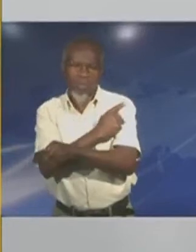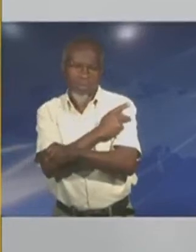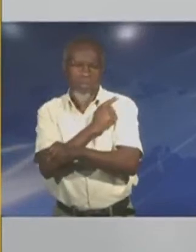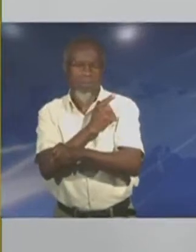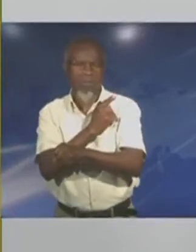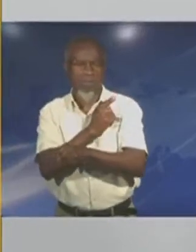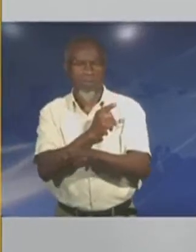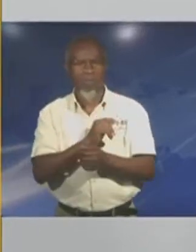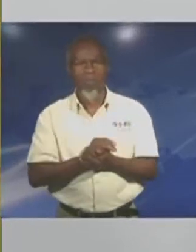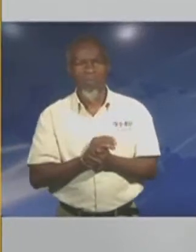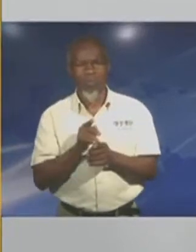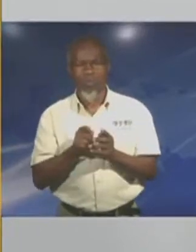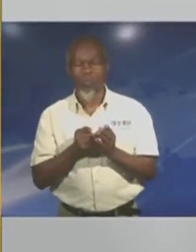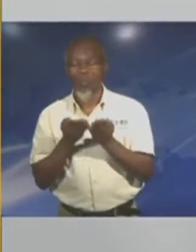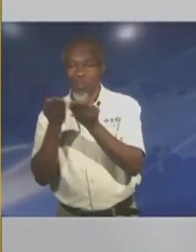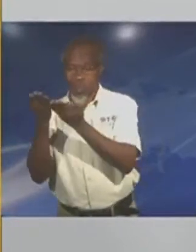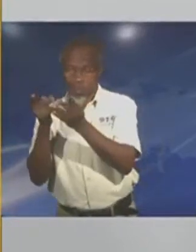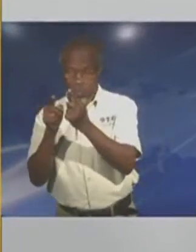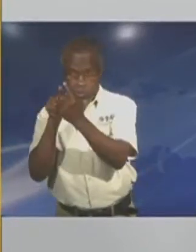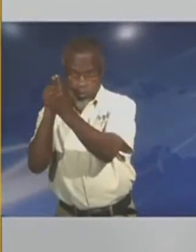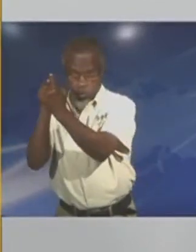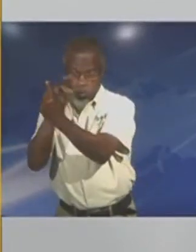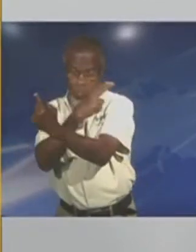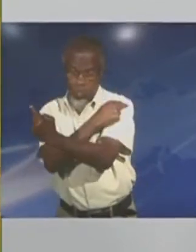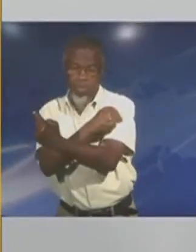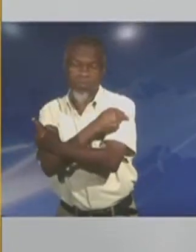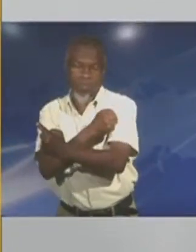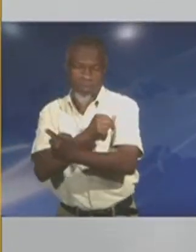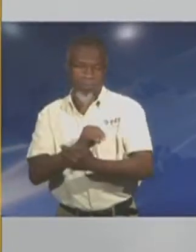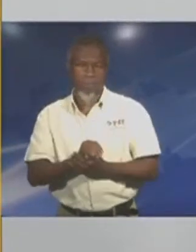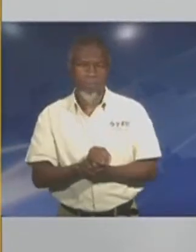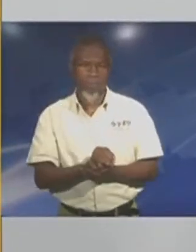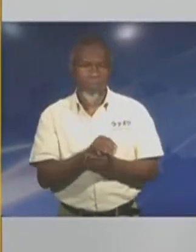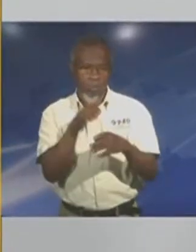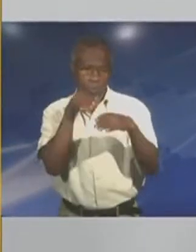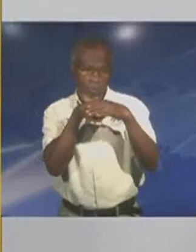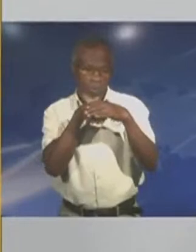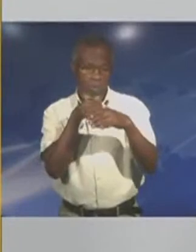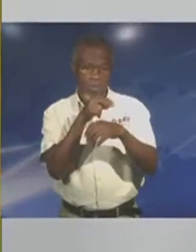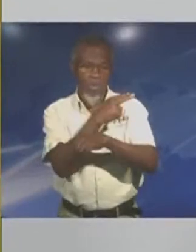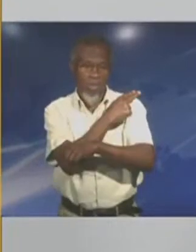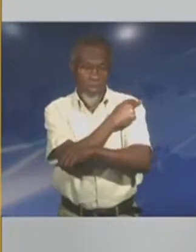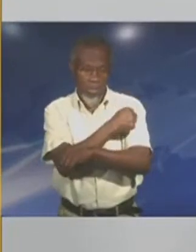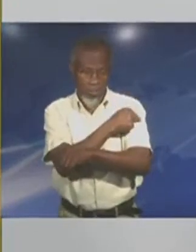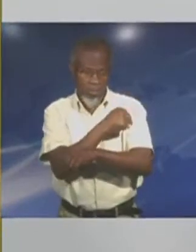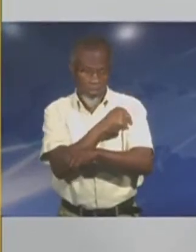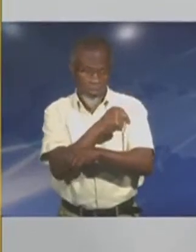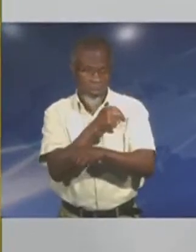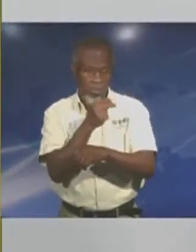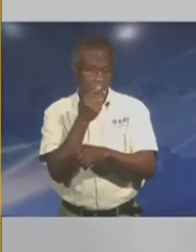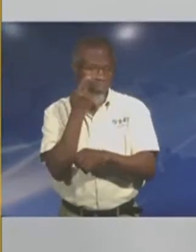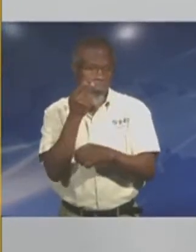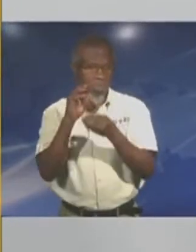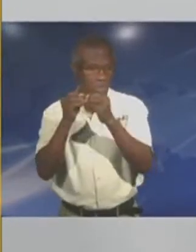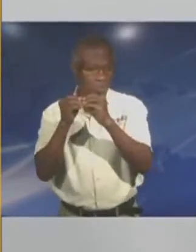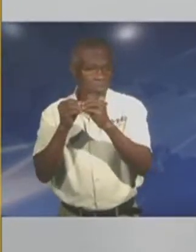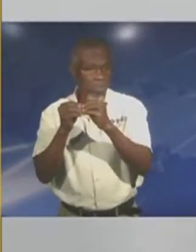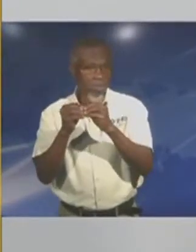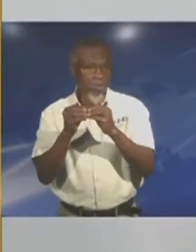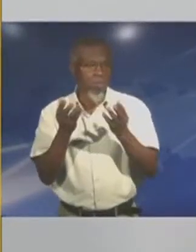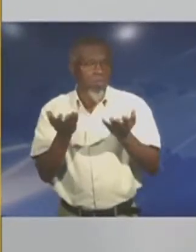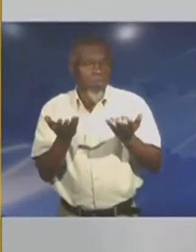Now, ladies and gentlemen, the hospital occupancy figures and numbers really